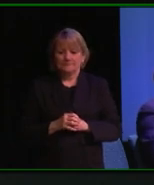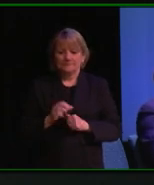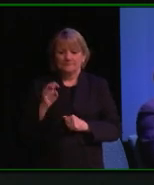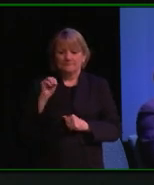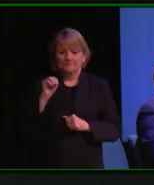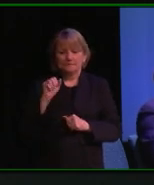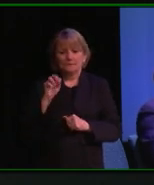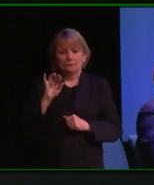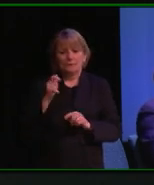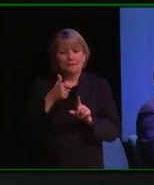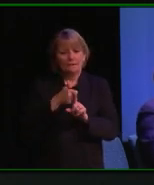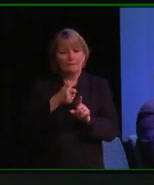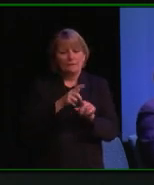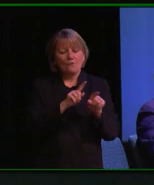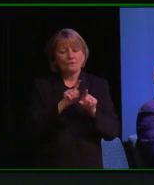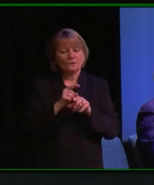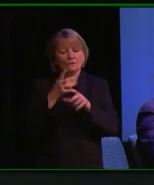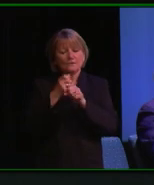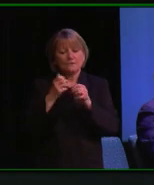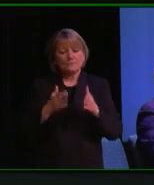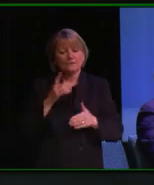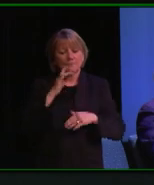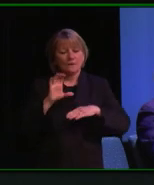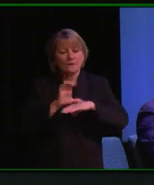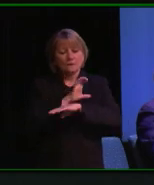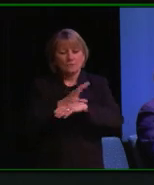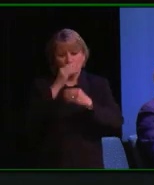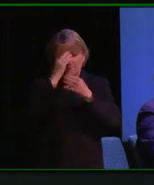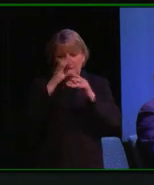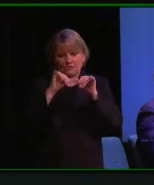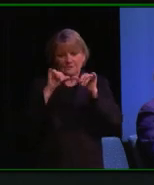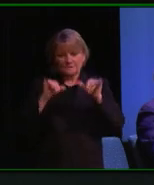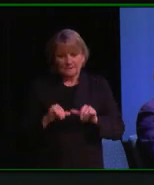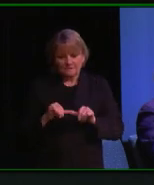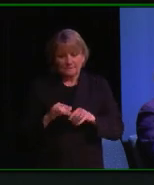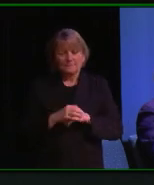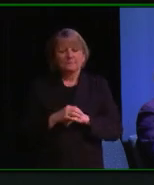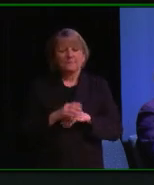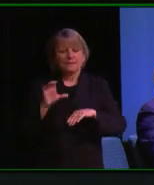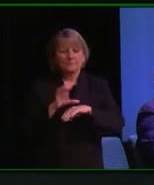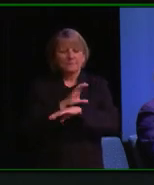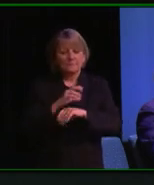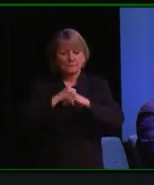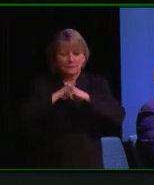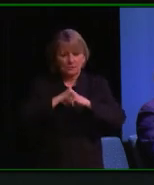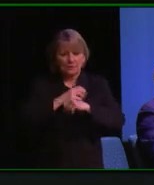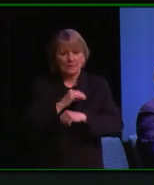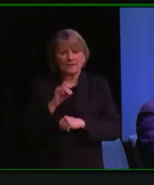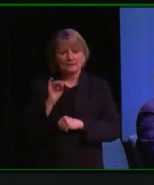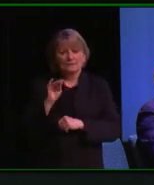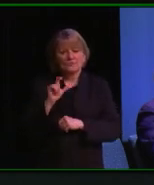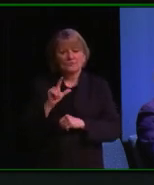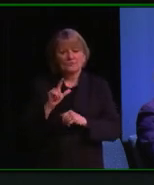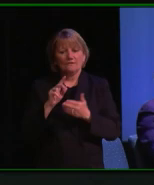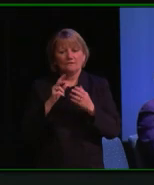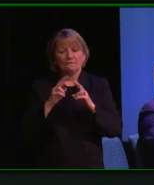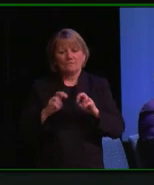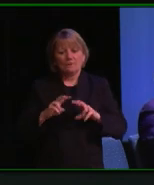Marina is also the recipient of the Computer Information Systems, Cybersecurity, and Digital Forensics Award.